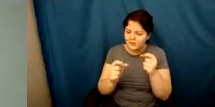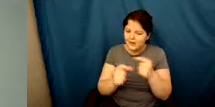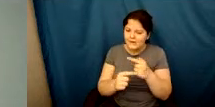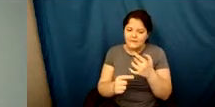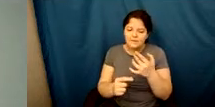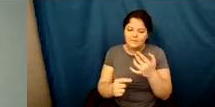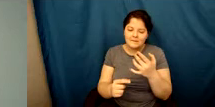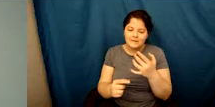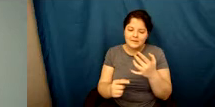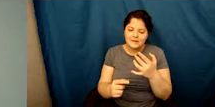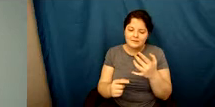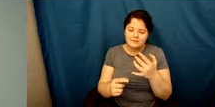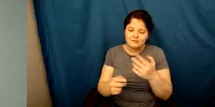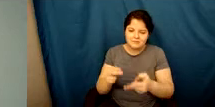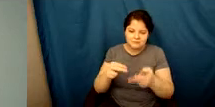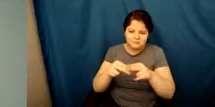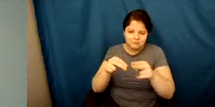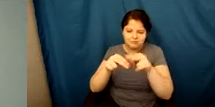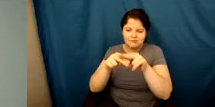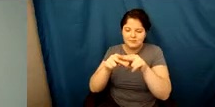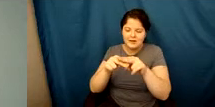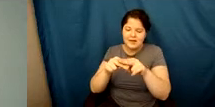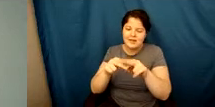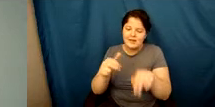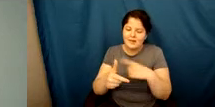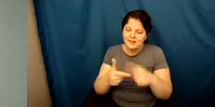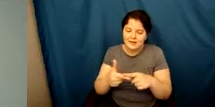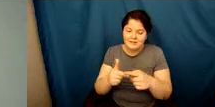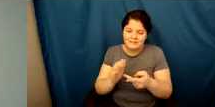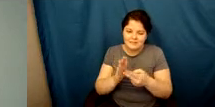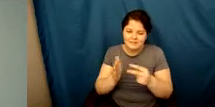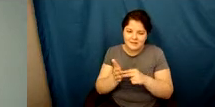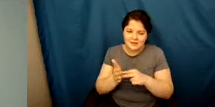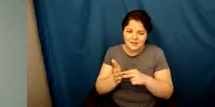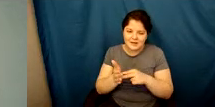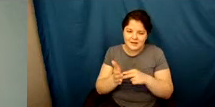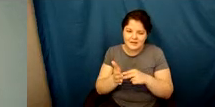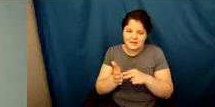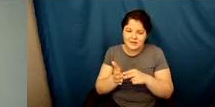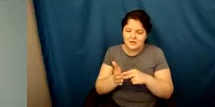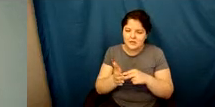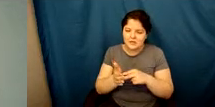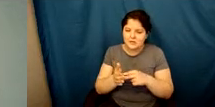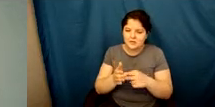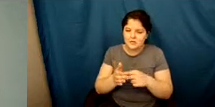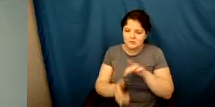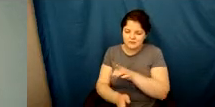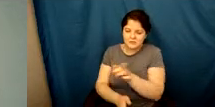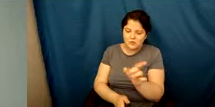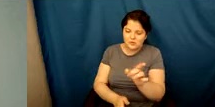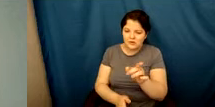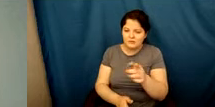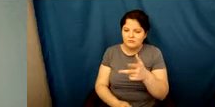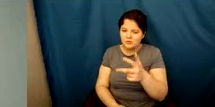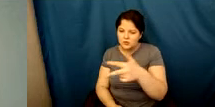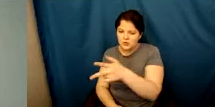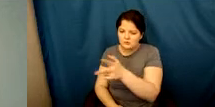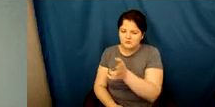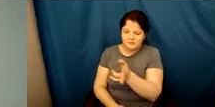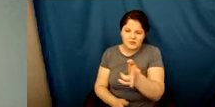up, then there's a difficulty in turning movements. The same problem that we have